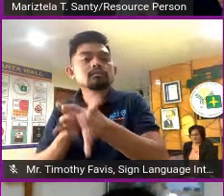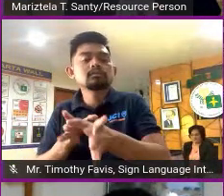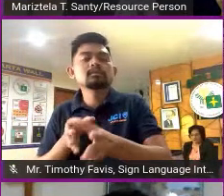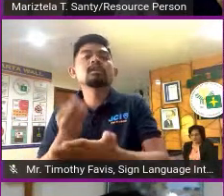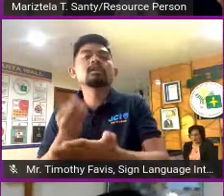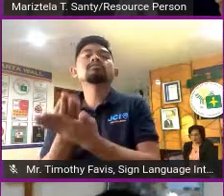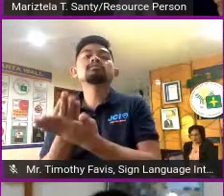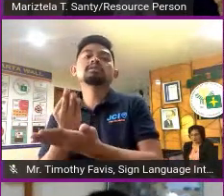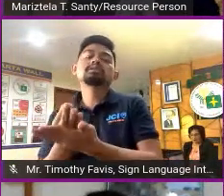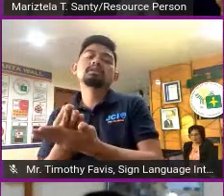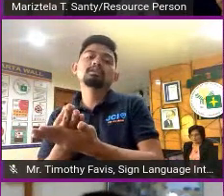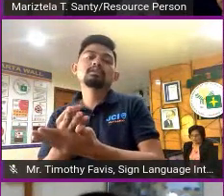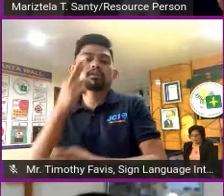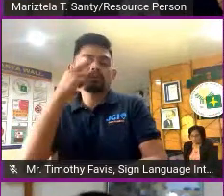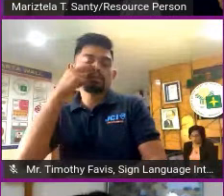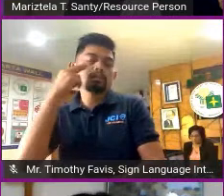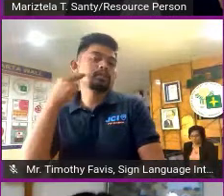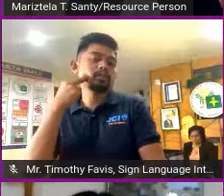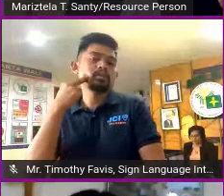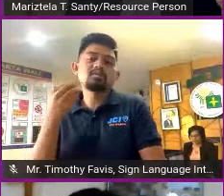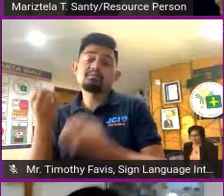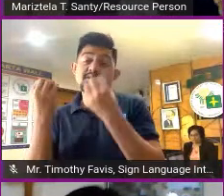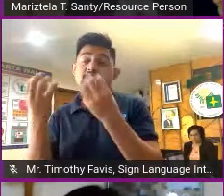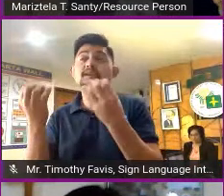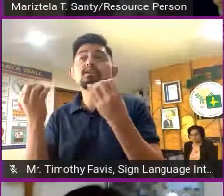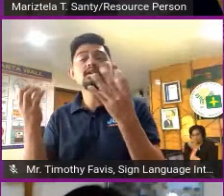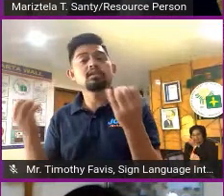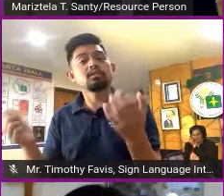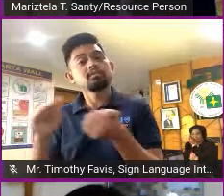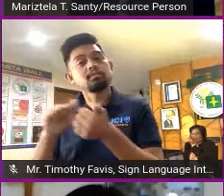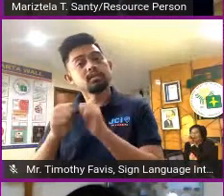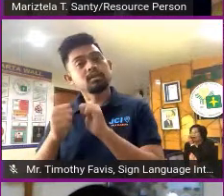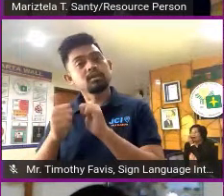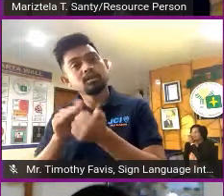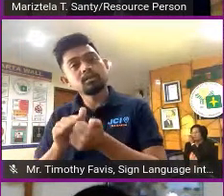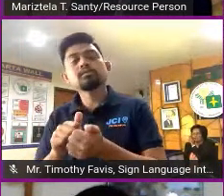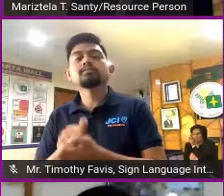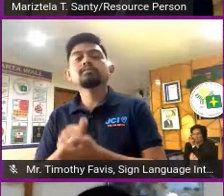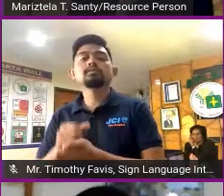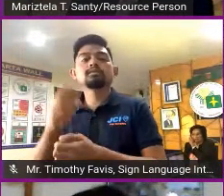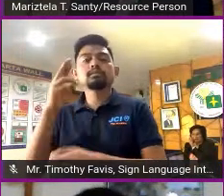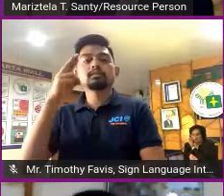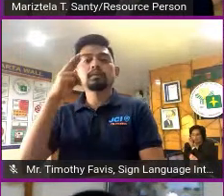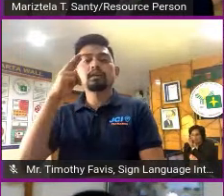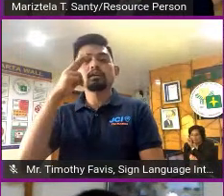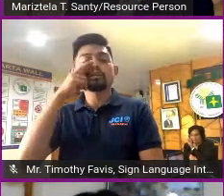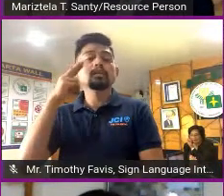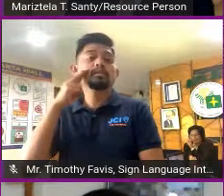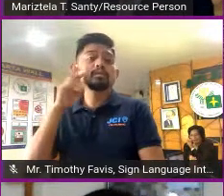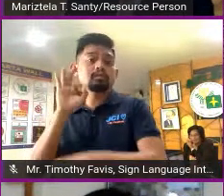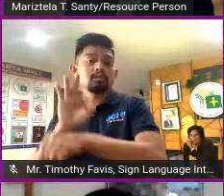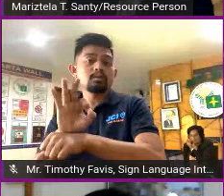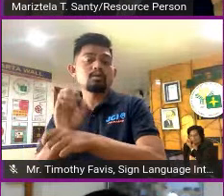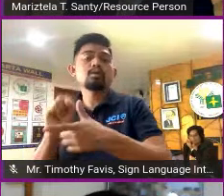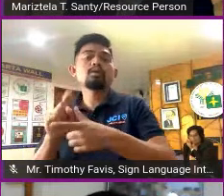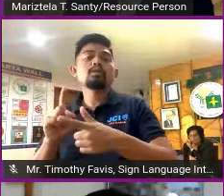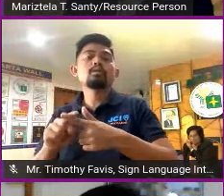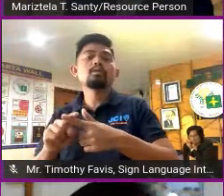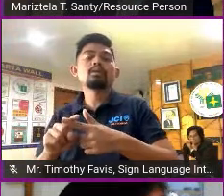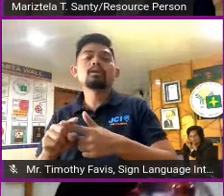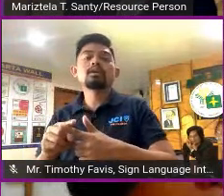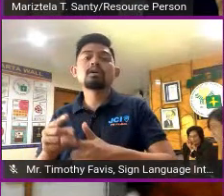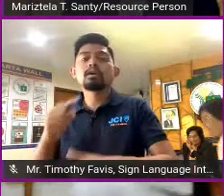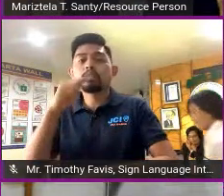financial, sexual, rape, incest, or perversions, sexual harassment, or medical